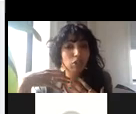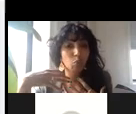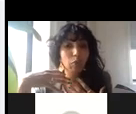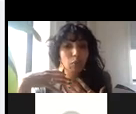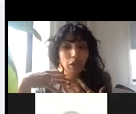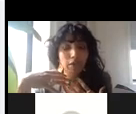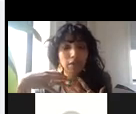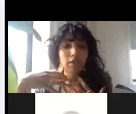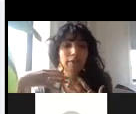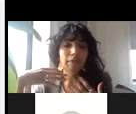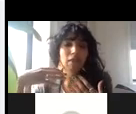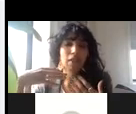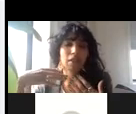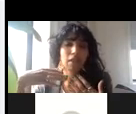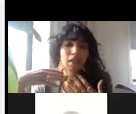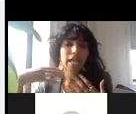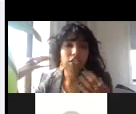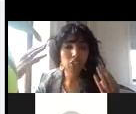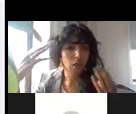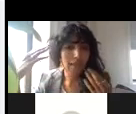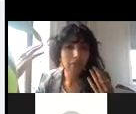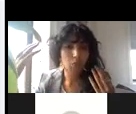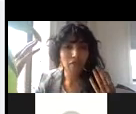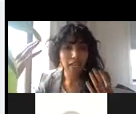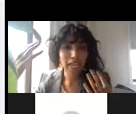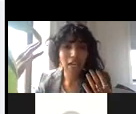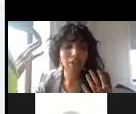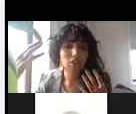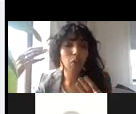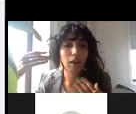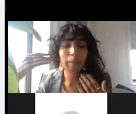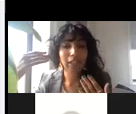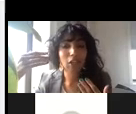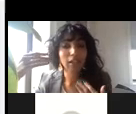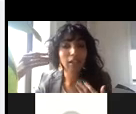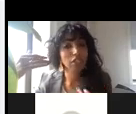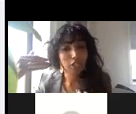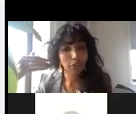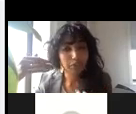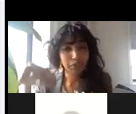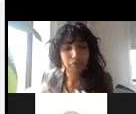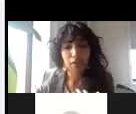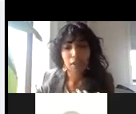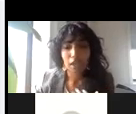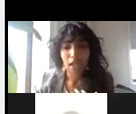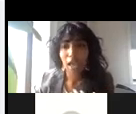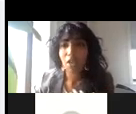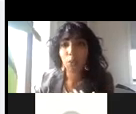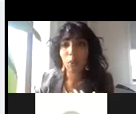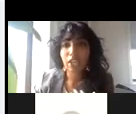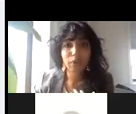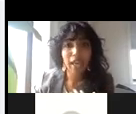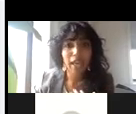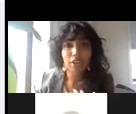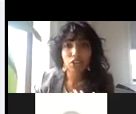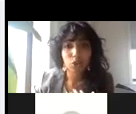but just one word that describes what that care and support might look like to you. And the